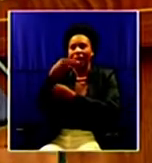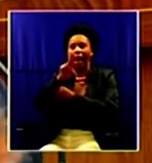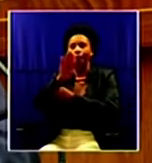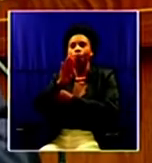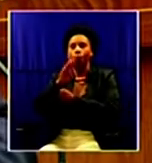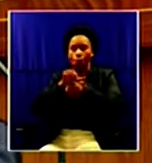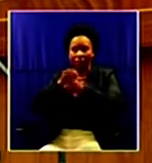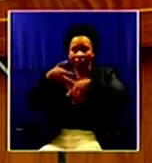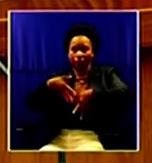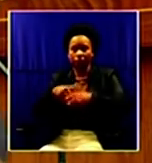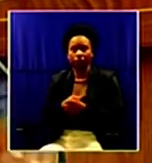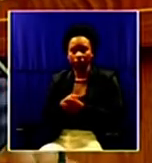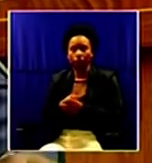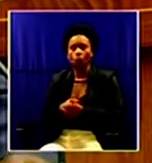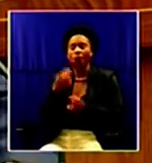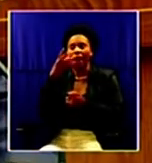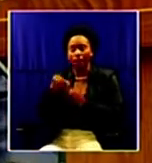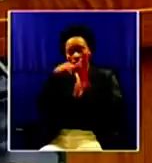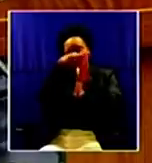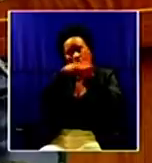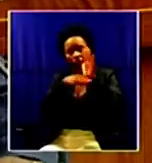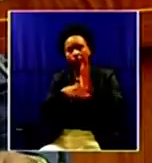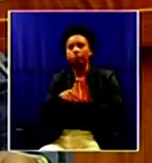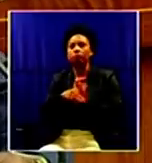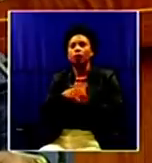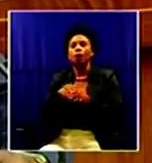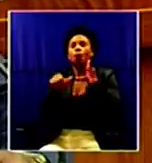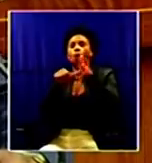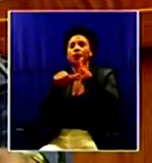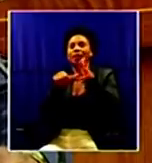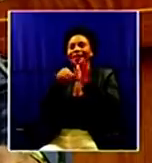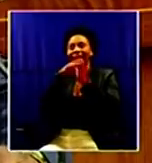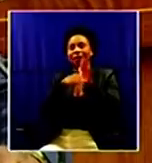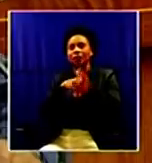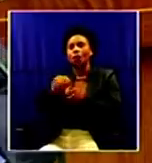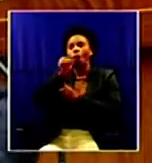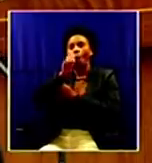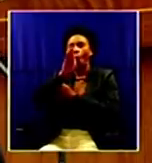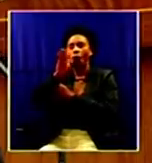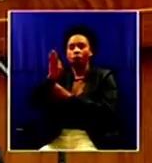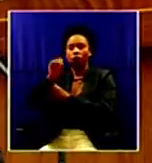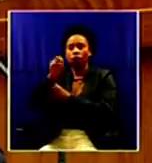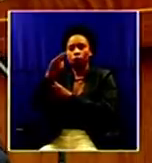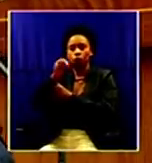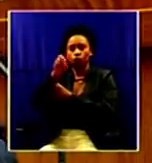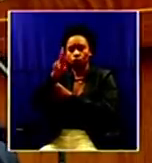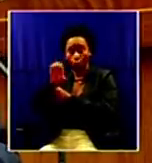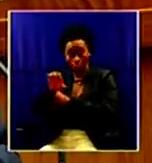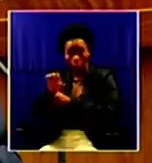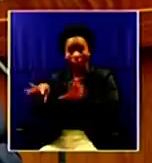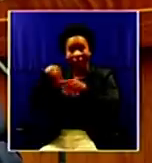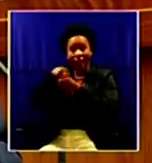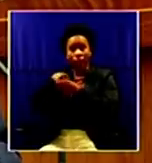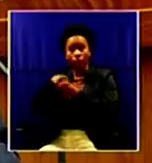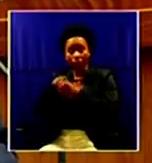with a primary listing offshore, including dual listings, will be aligned to current